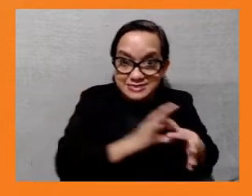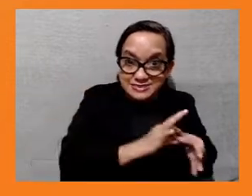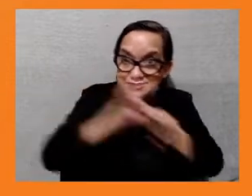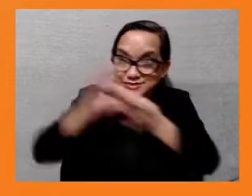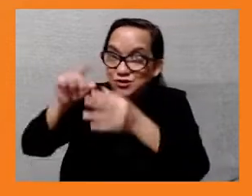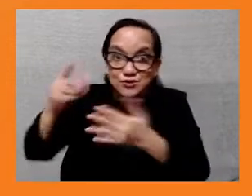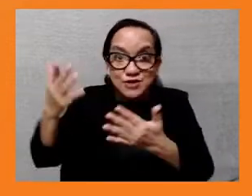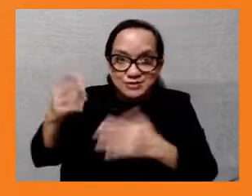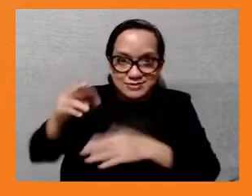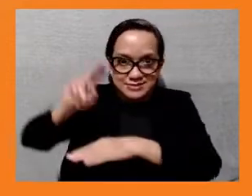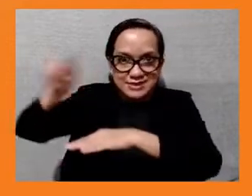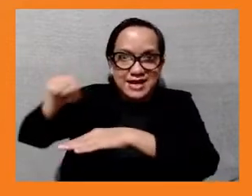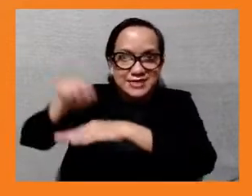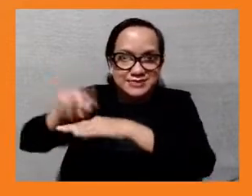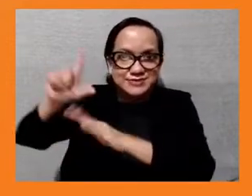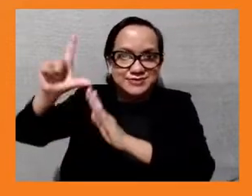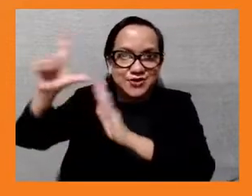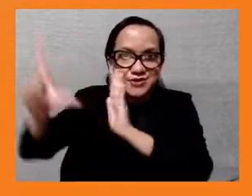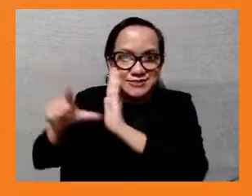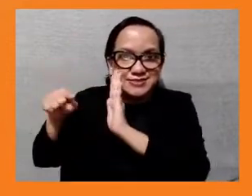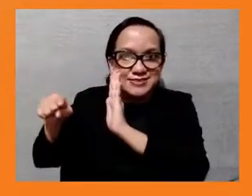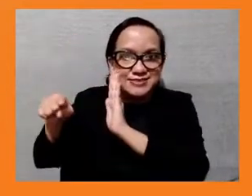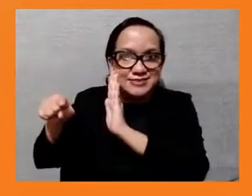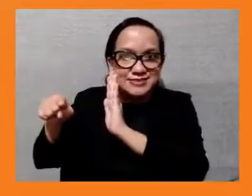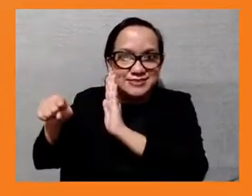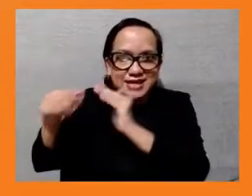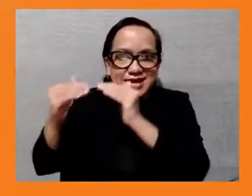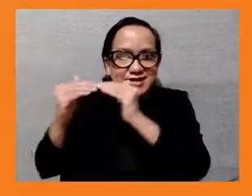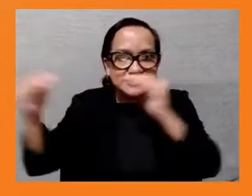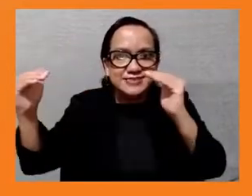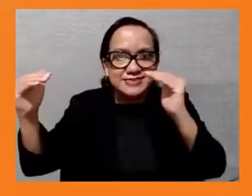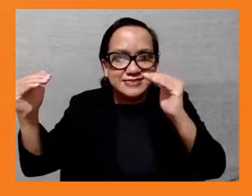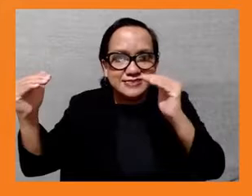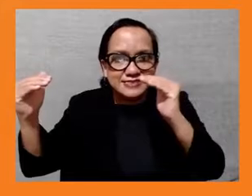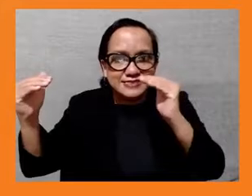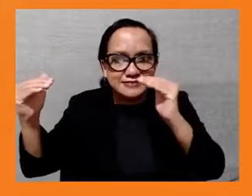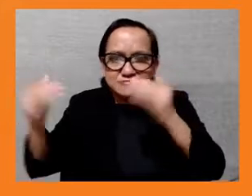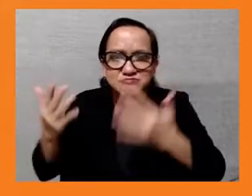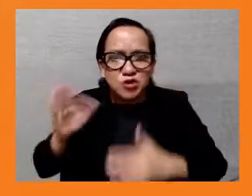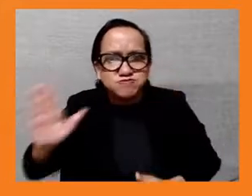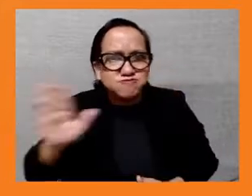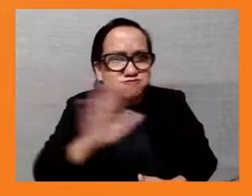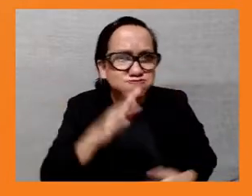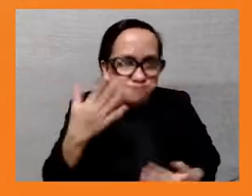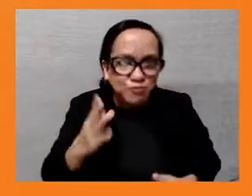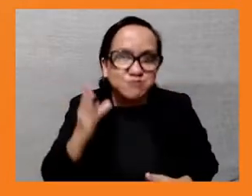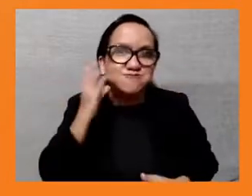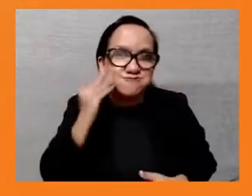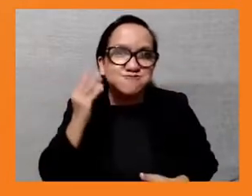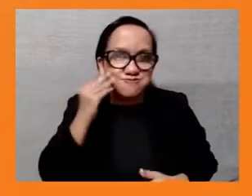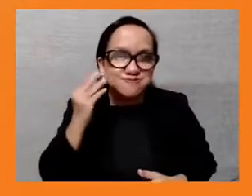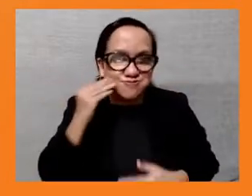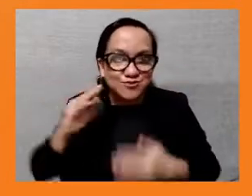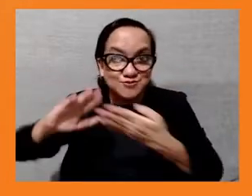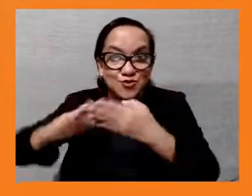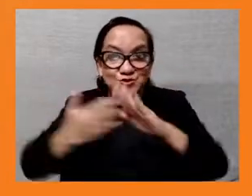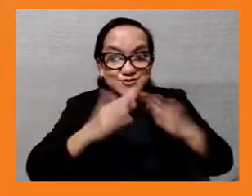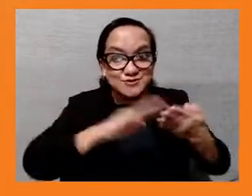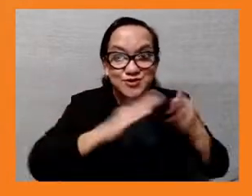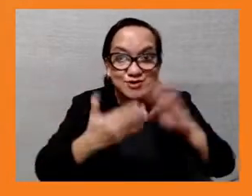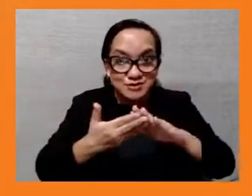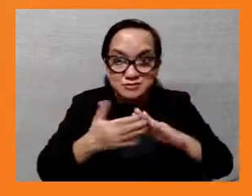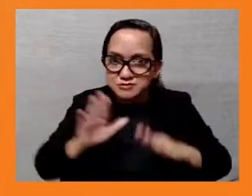we're proposing to do more work on. We want to institute a process to have regular assessments and regular dialogues. We want